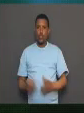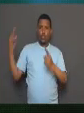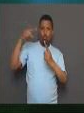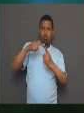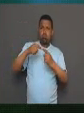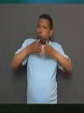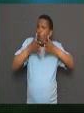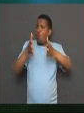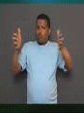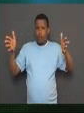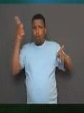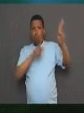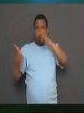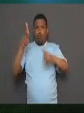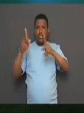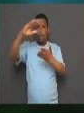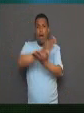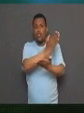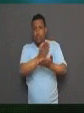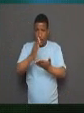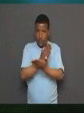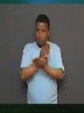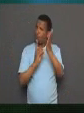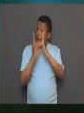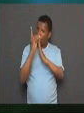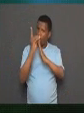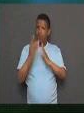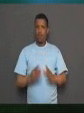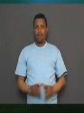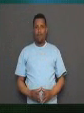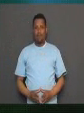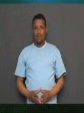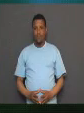to promote public participation in development,